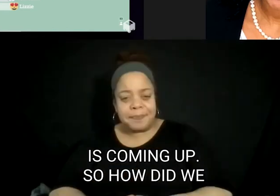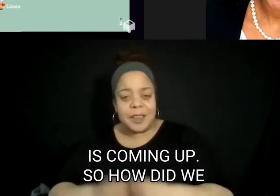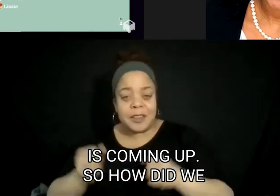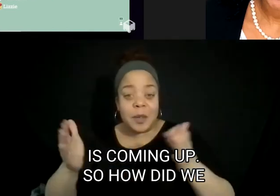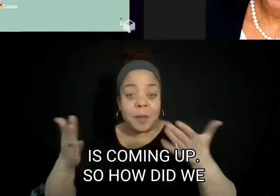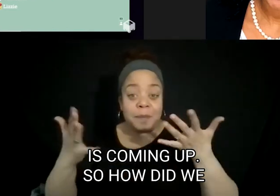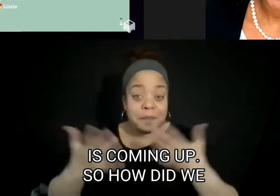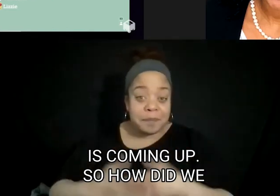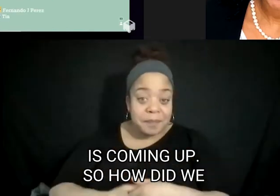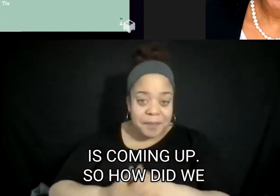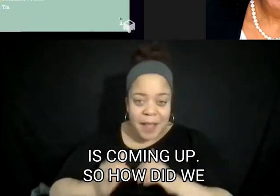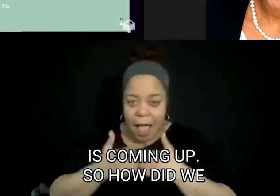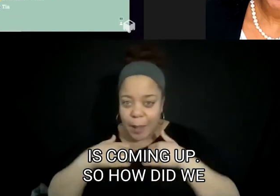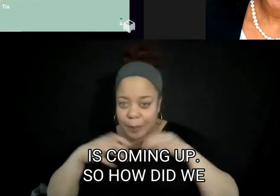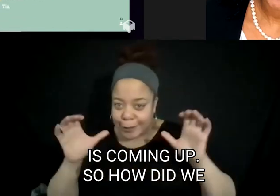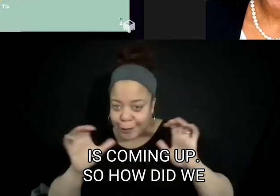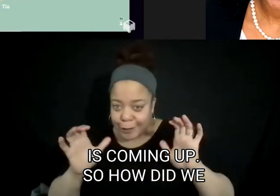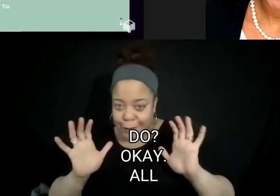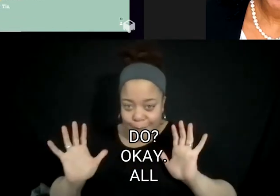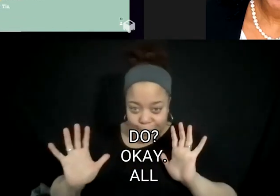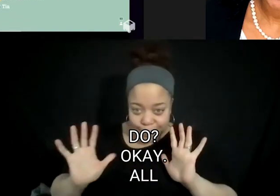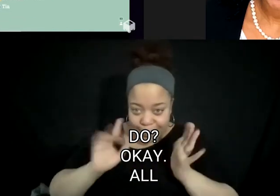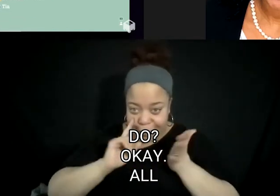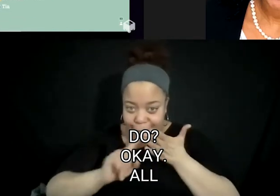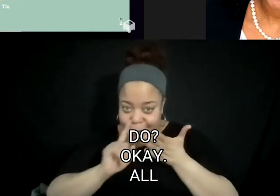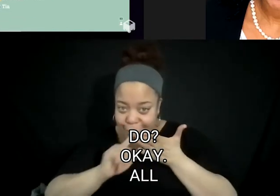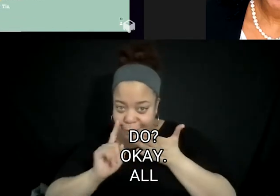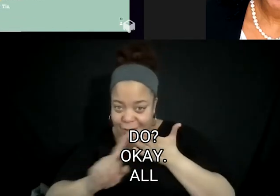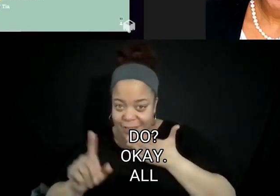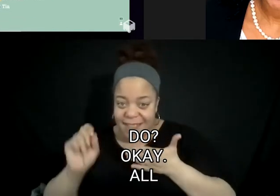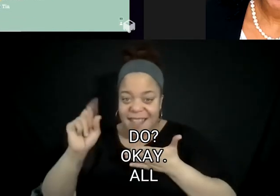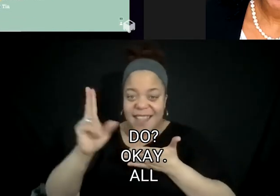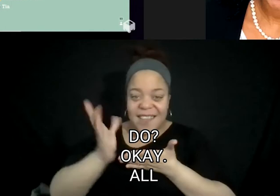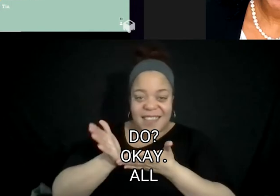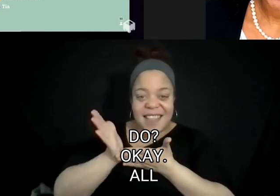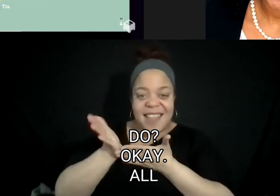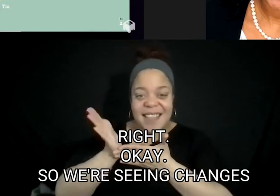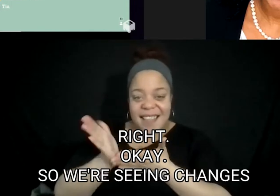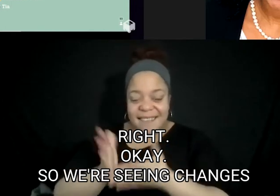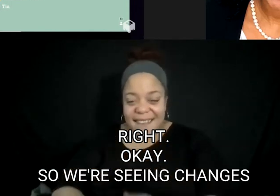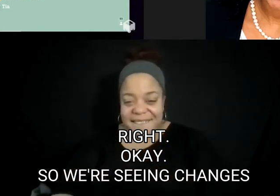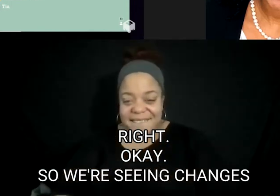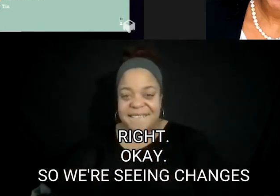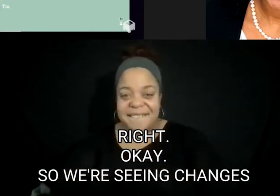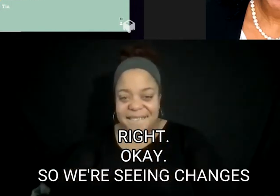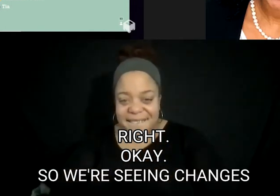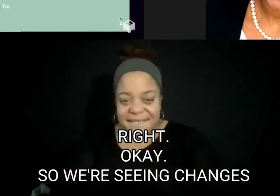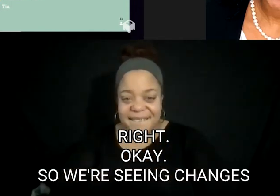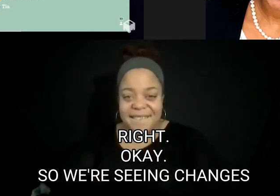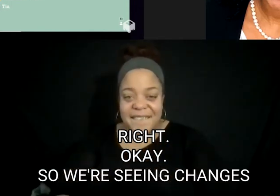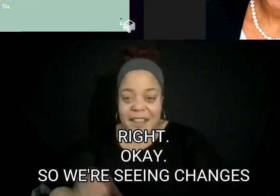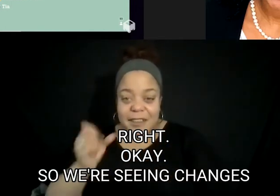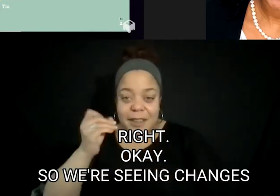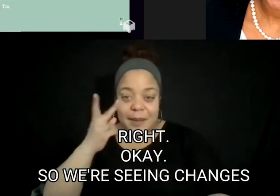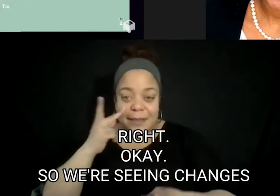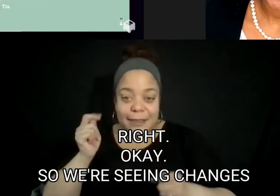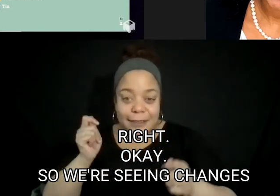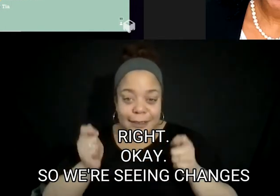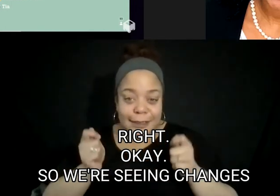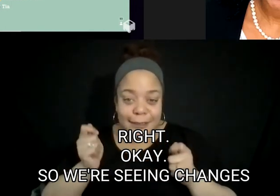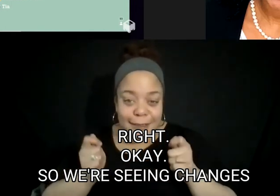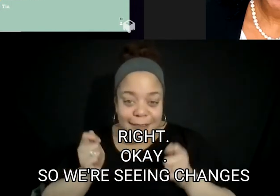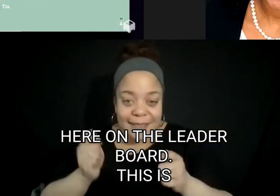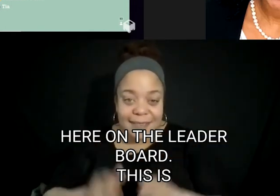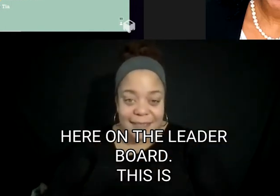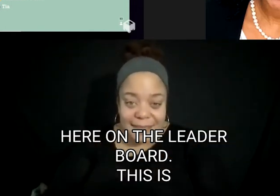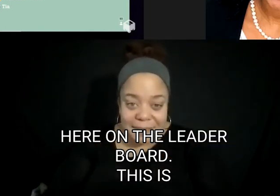All right. Okay, so we're seeing changes here on the leaderboard. This is exciting. This is anybody's game, I'm